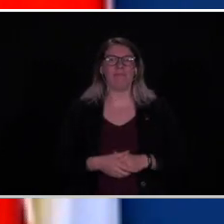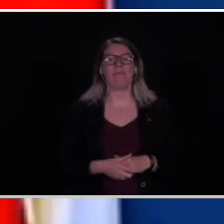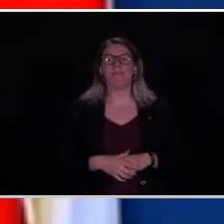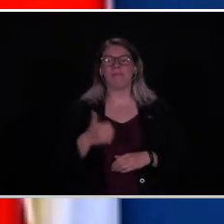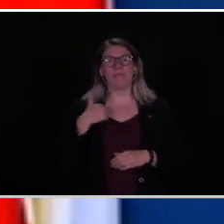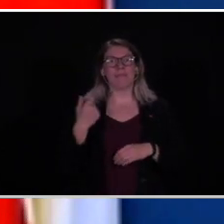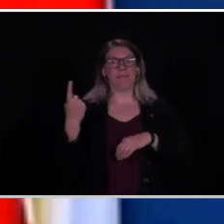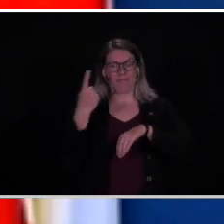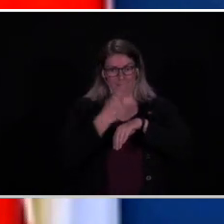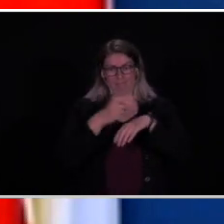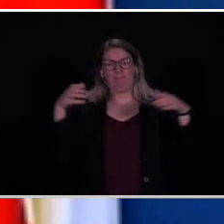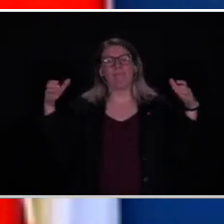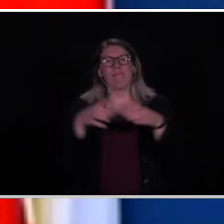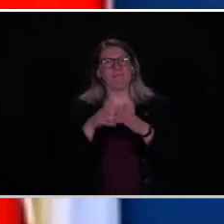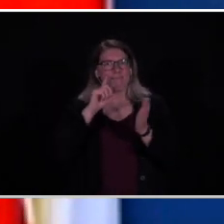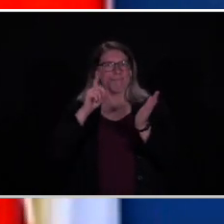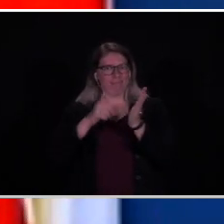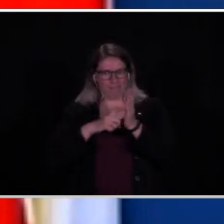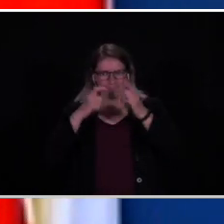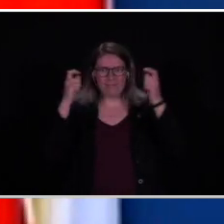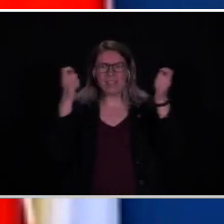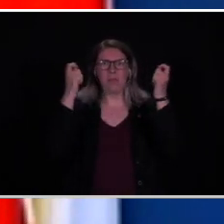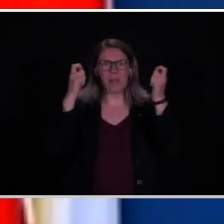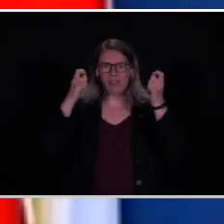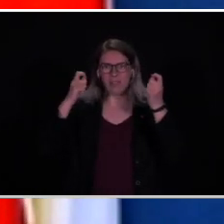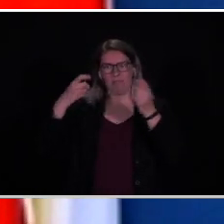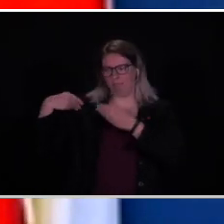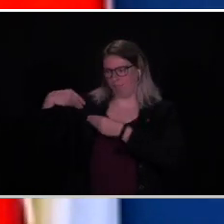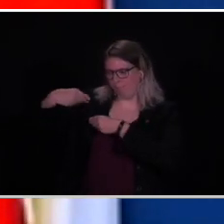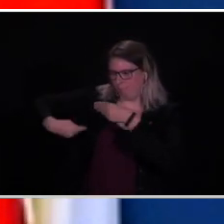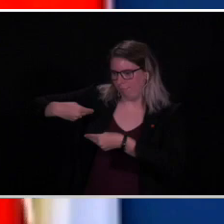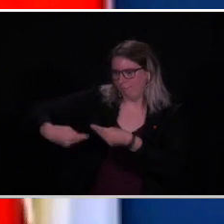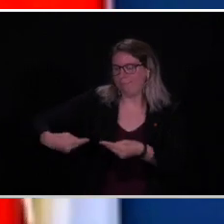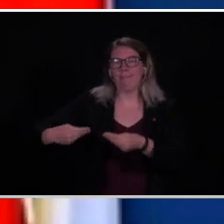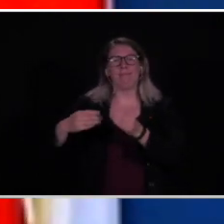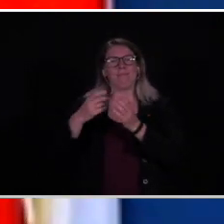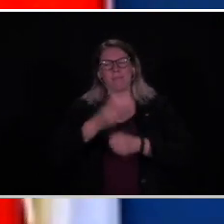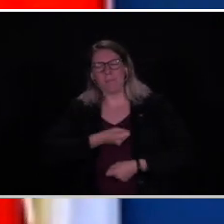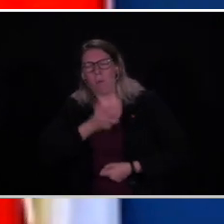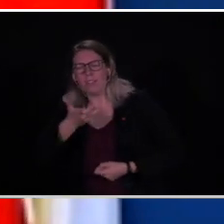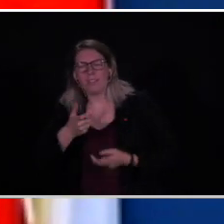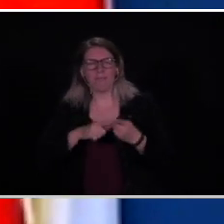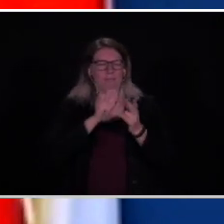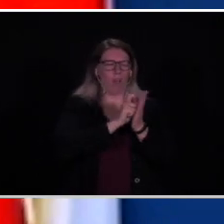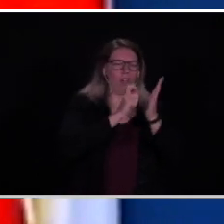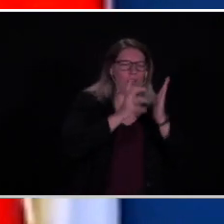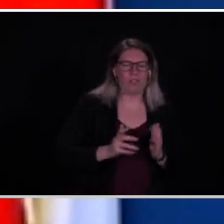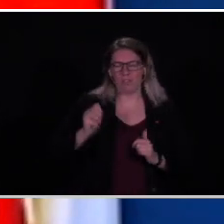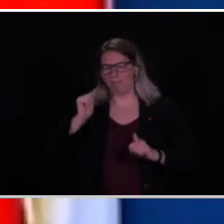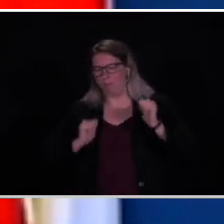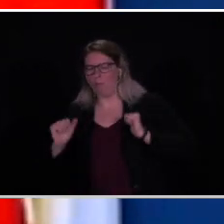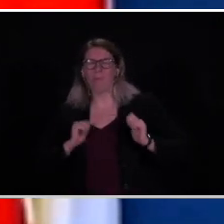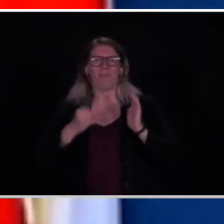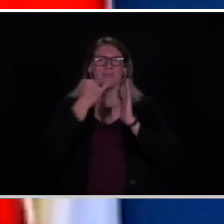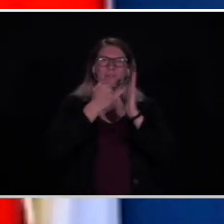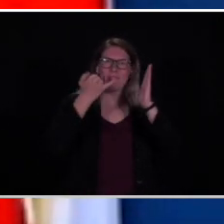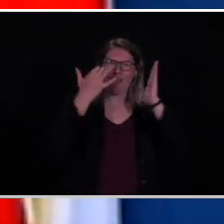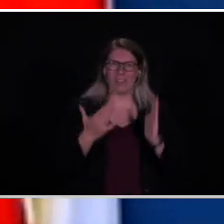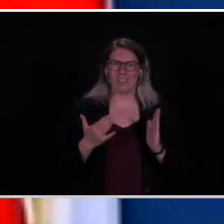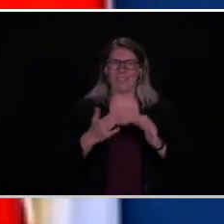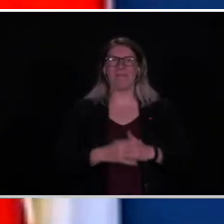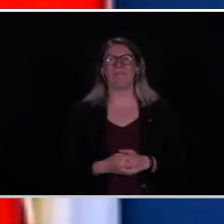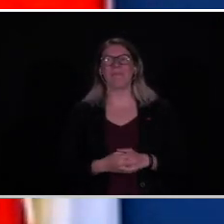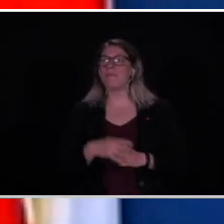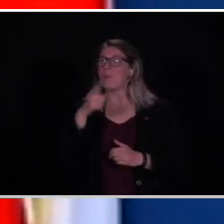us to celebrate the heritage passed down to us through the works of our authors, our poets, artists, and performers. To our